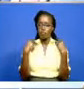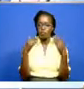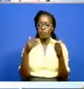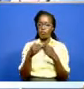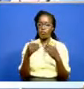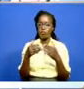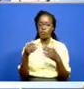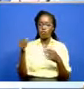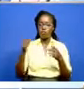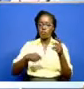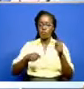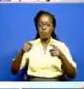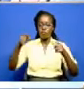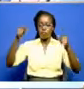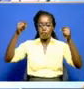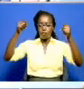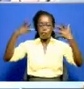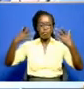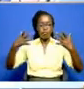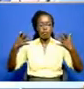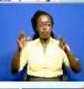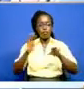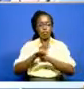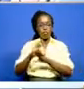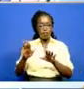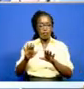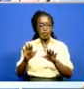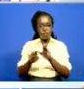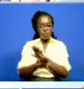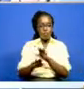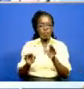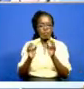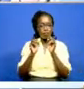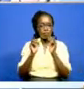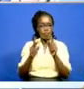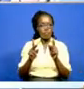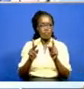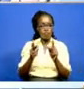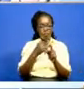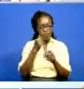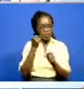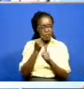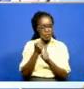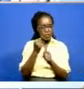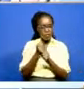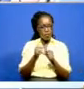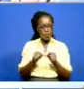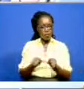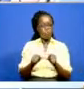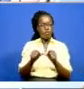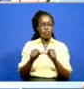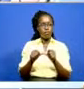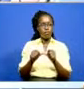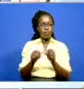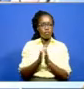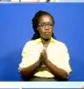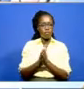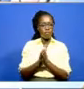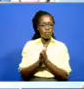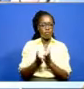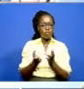Harambee Stars, but all is well. As a team, we have to do our best to continue the legacy of our late